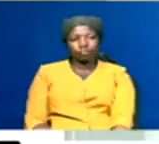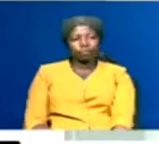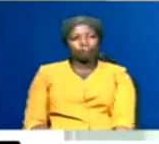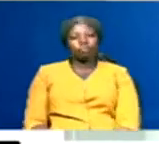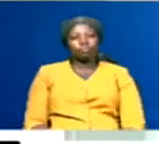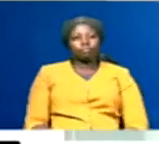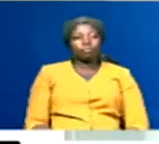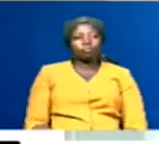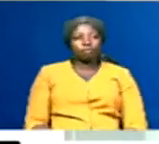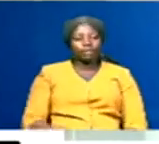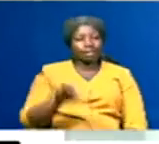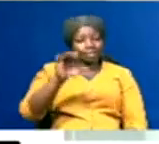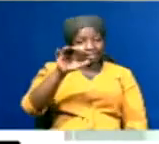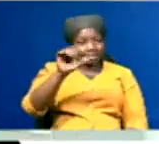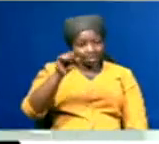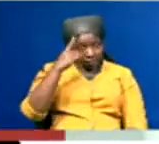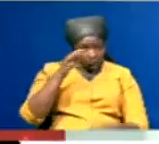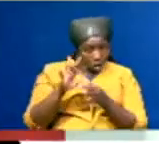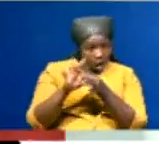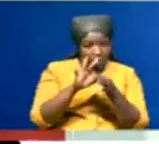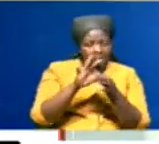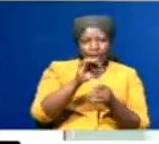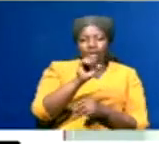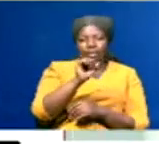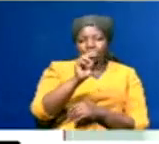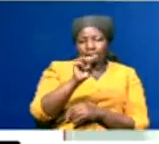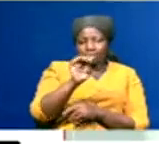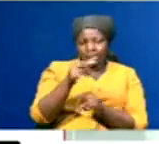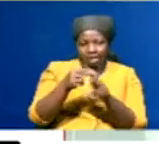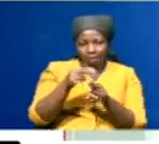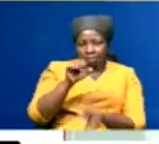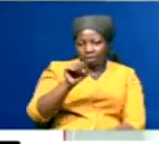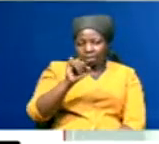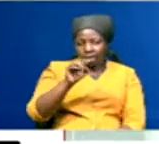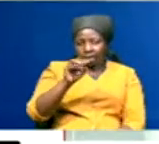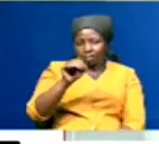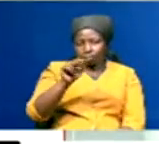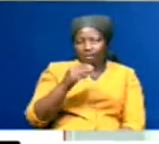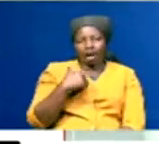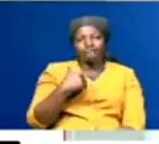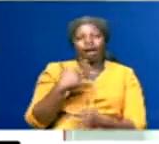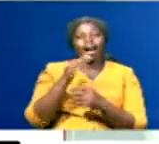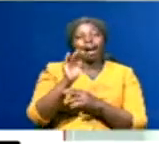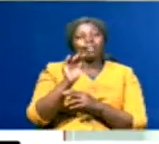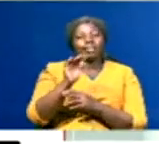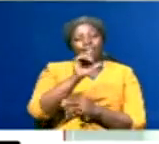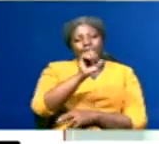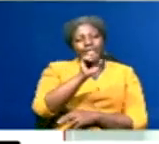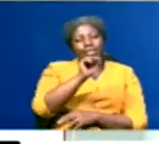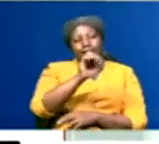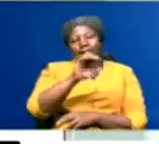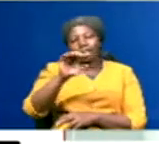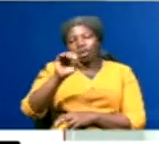Cabinet Secretary for Cooperatives and SMEs, Simon Chelugui, has challenged savings and credit cooperative